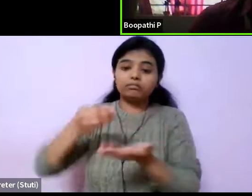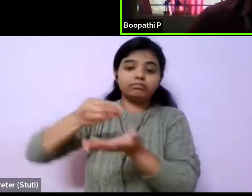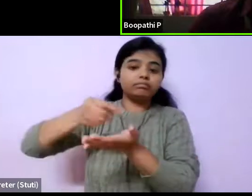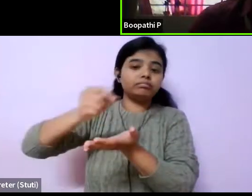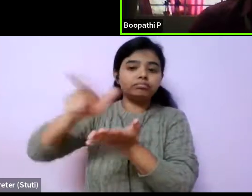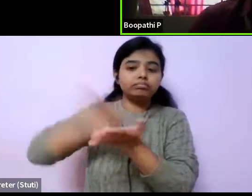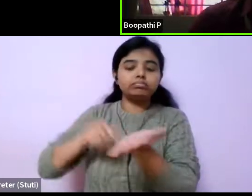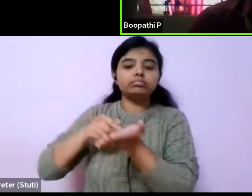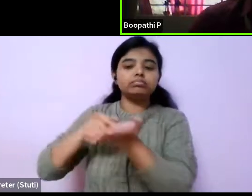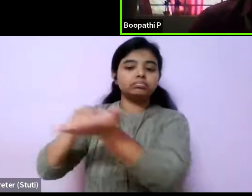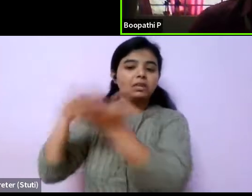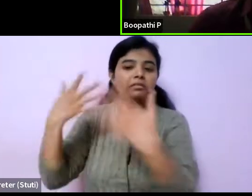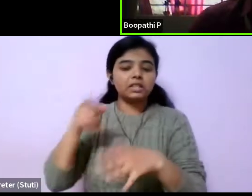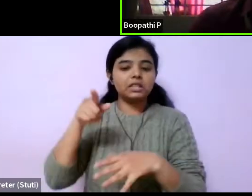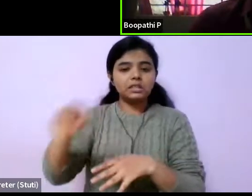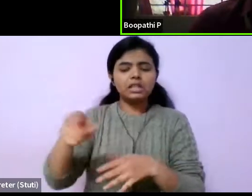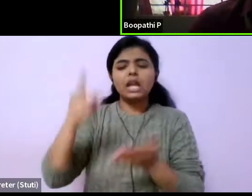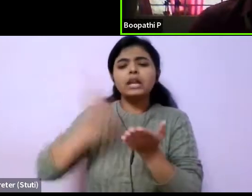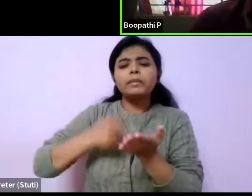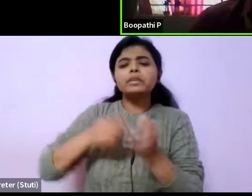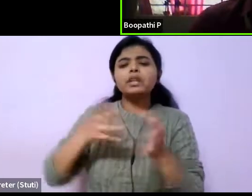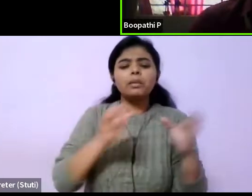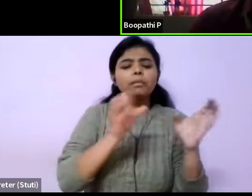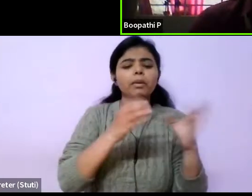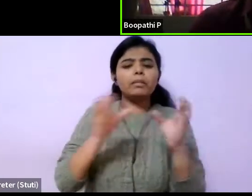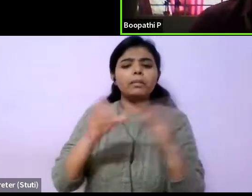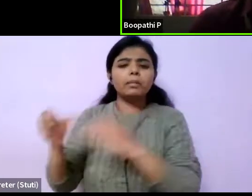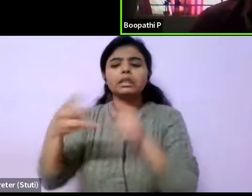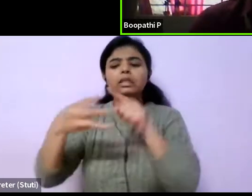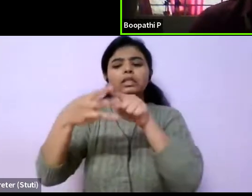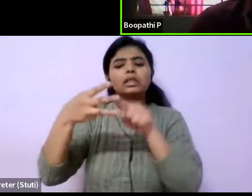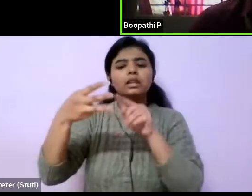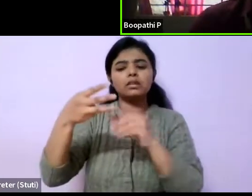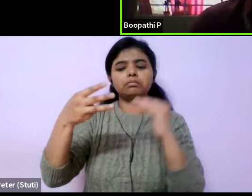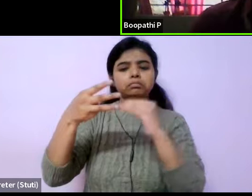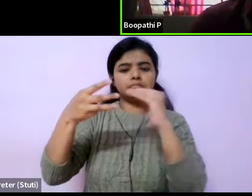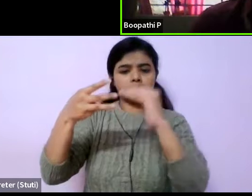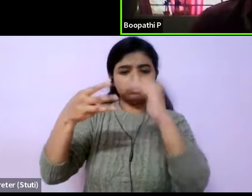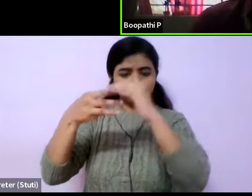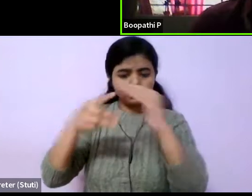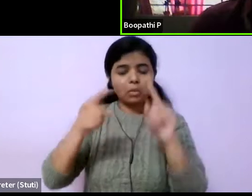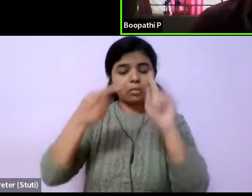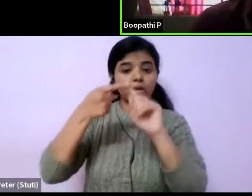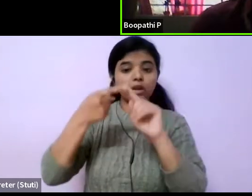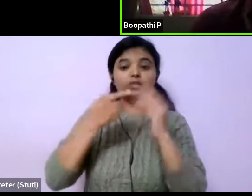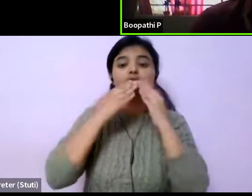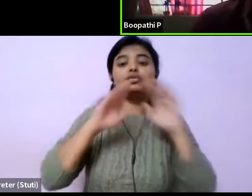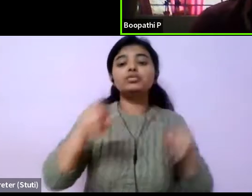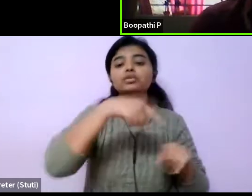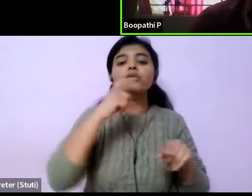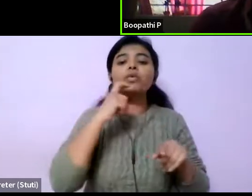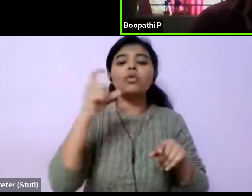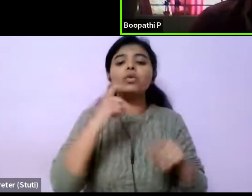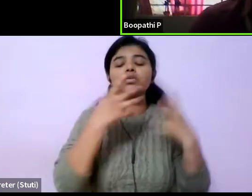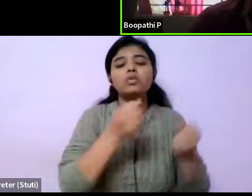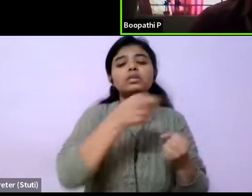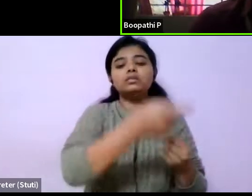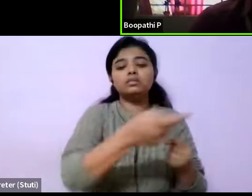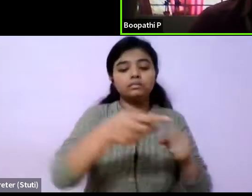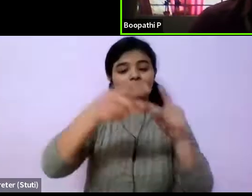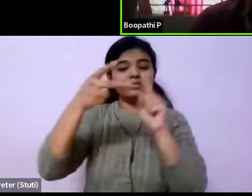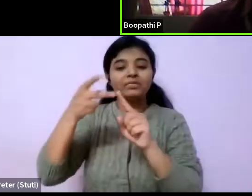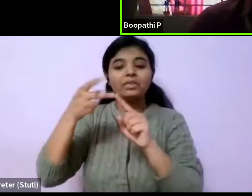the demands, perhaps we can actually categorize their demands into 3 levels. One is for the students, college students. Second is